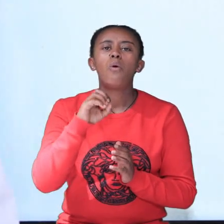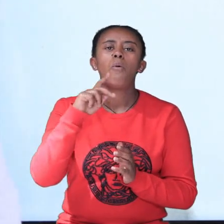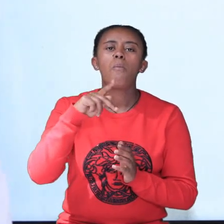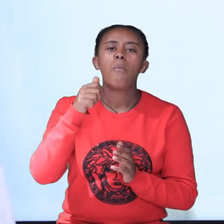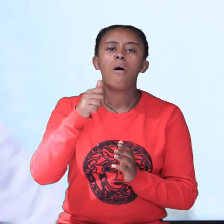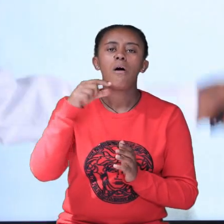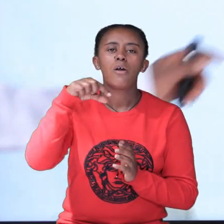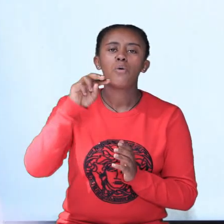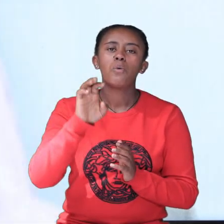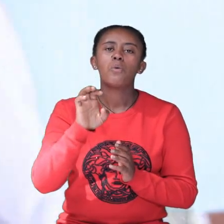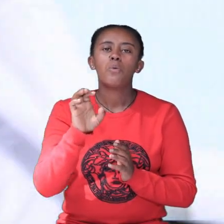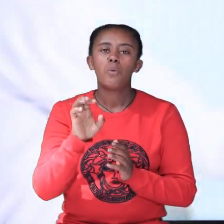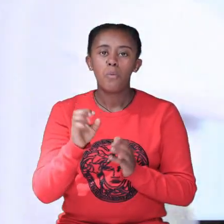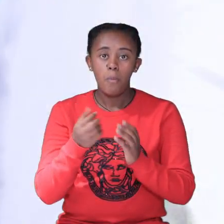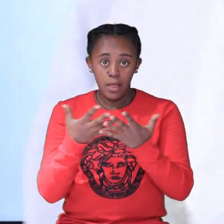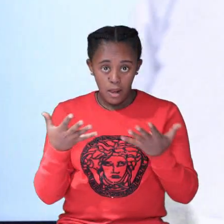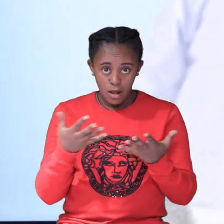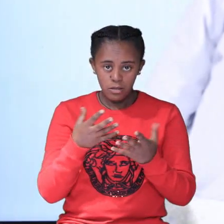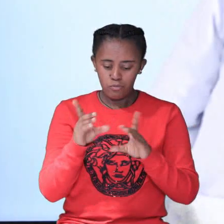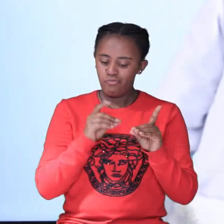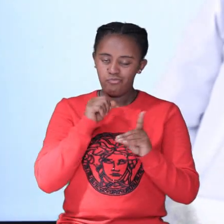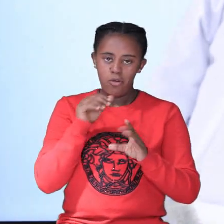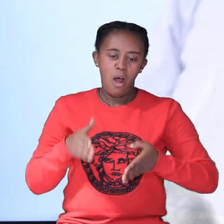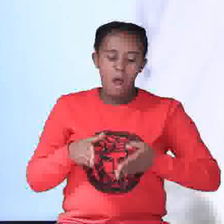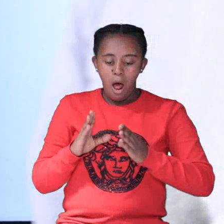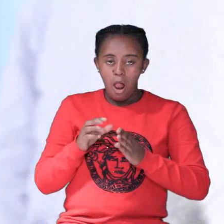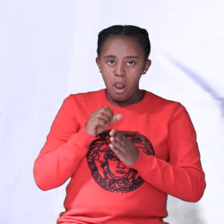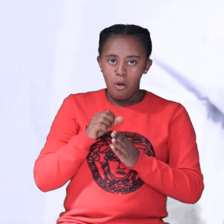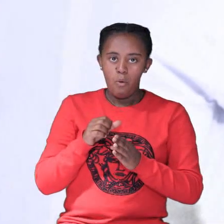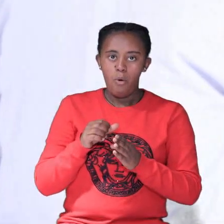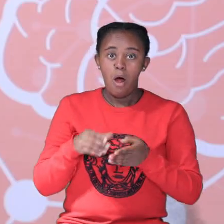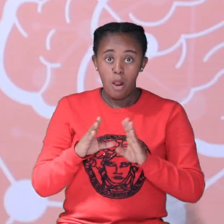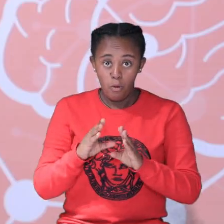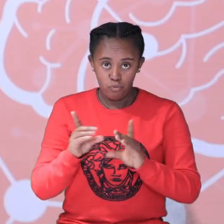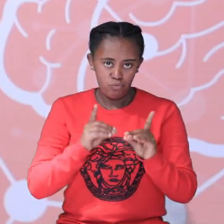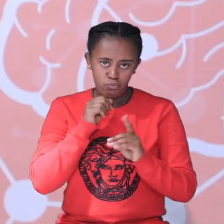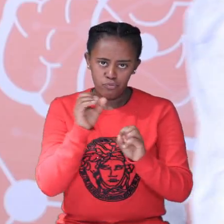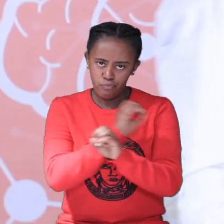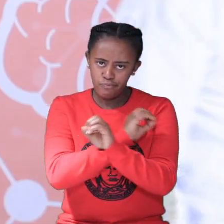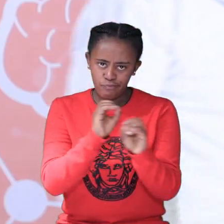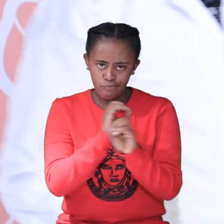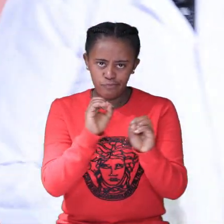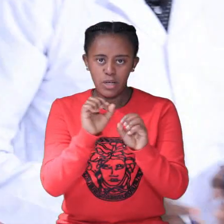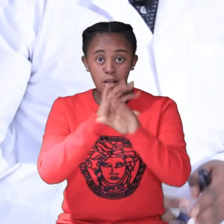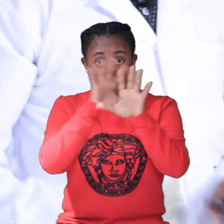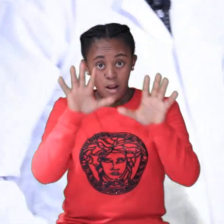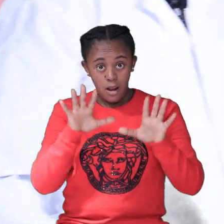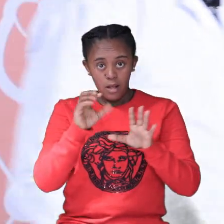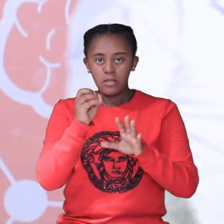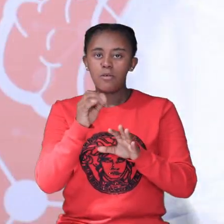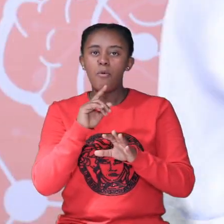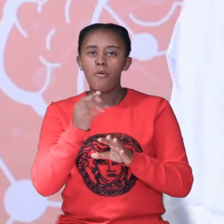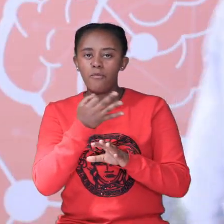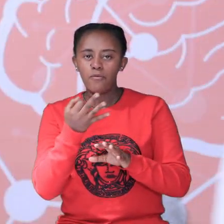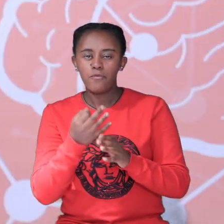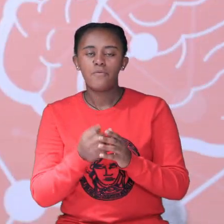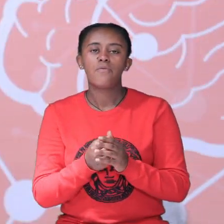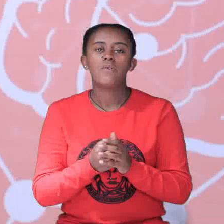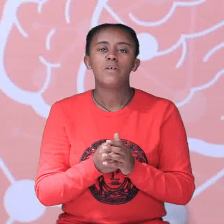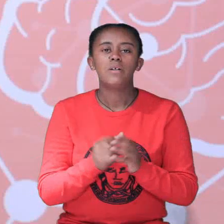materials are do not allow or do not pass light through. Some of the light